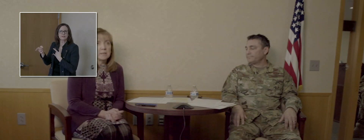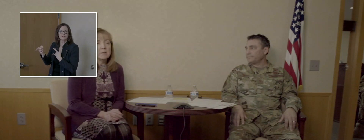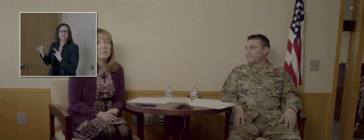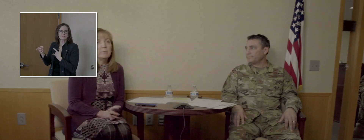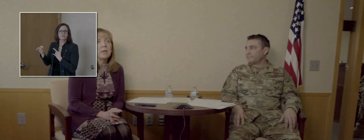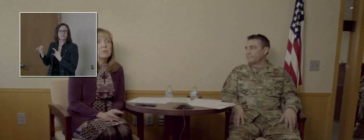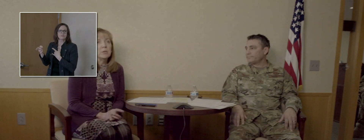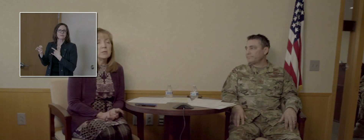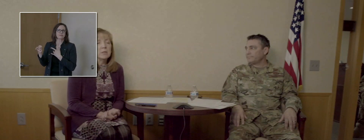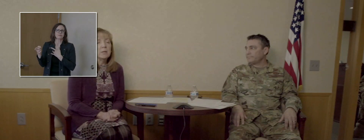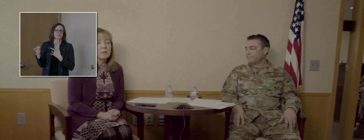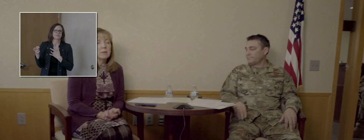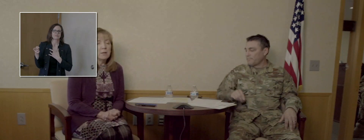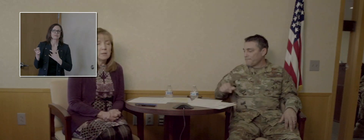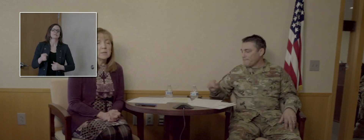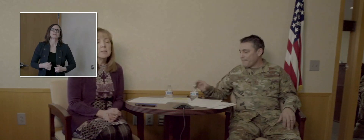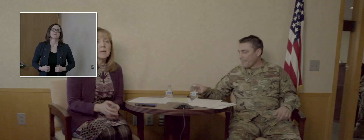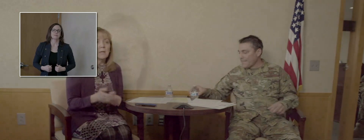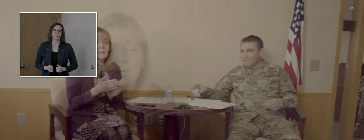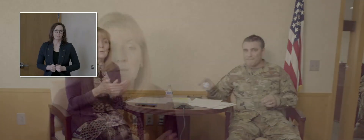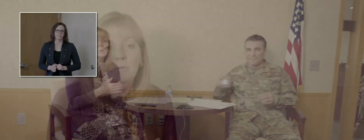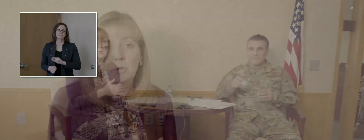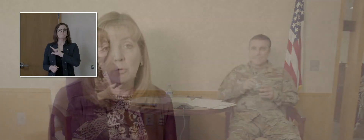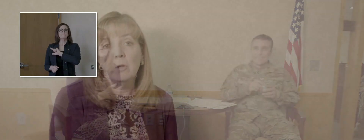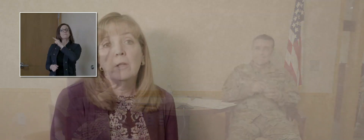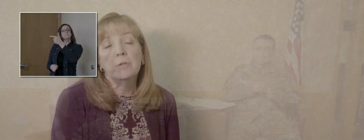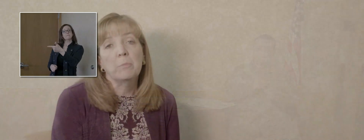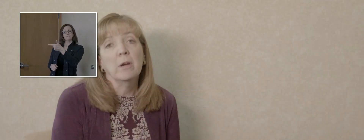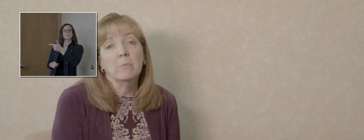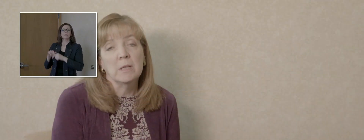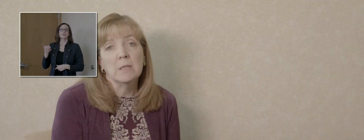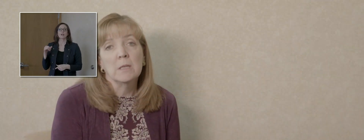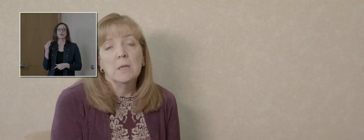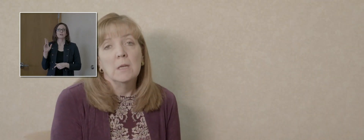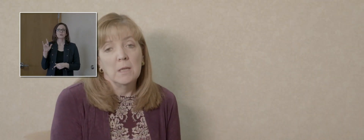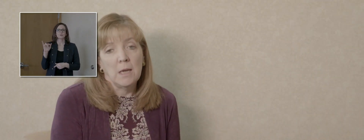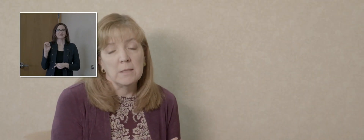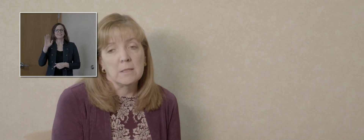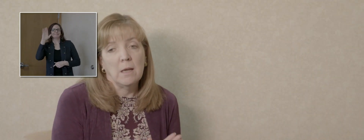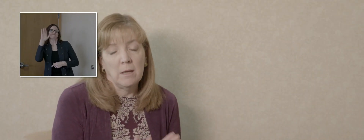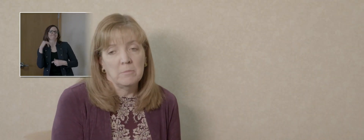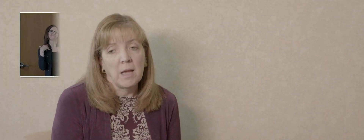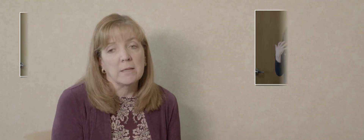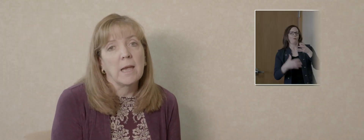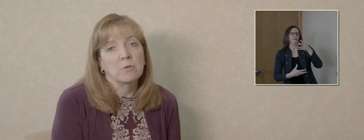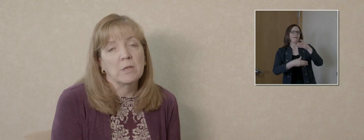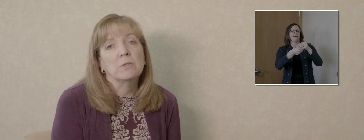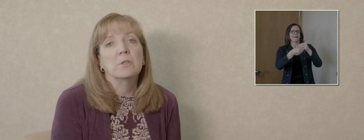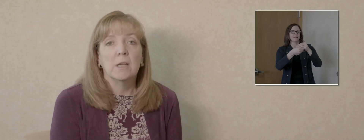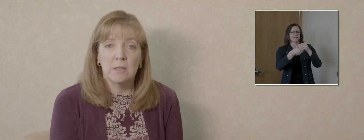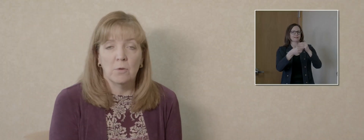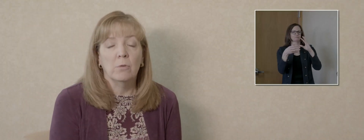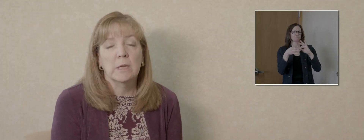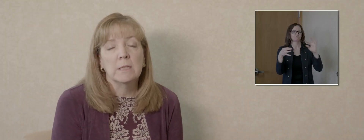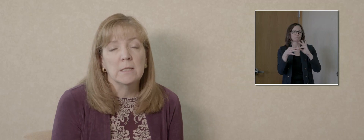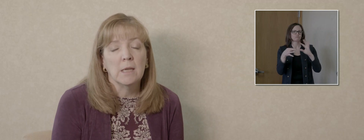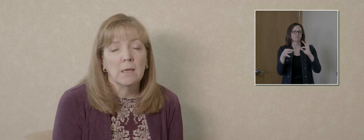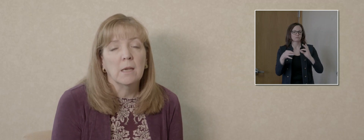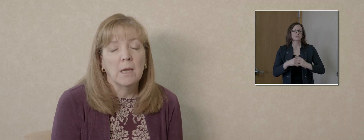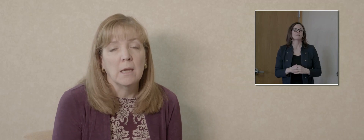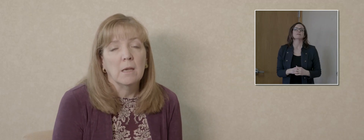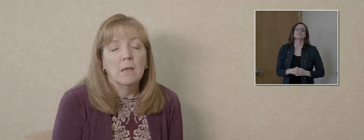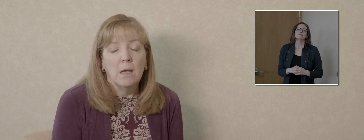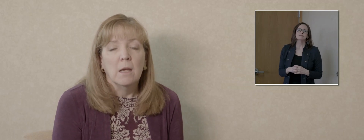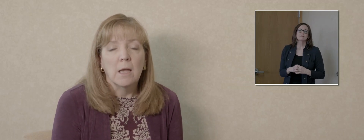COVID positive patient in the state, either a local health department case contact tracer does or a